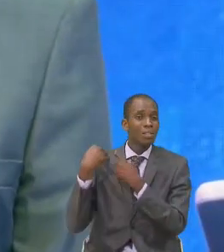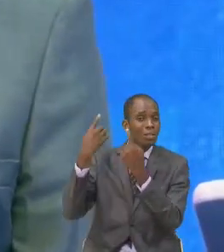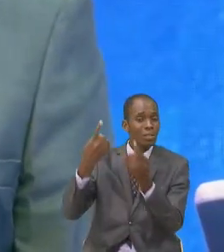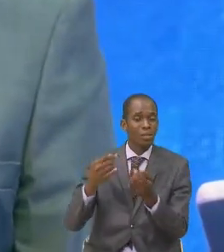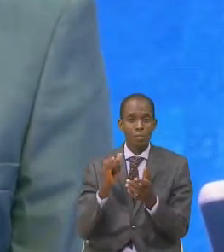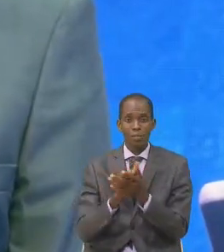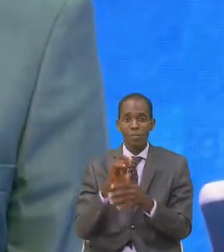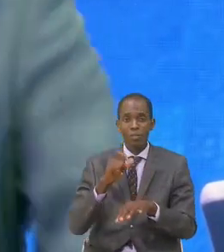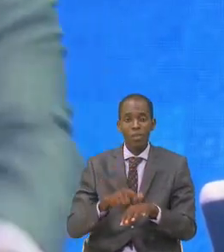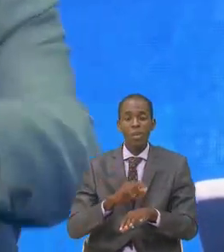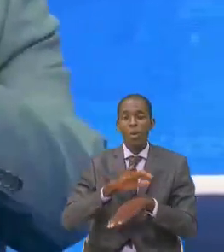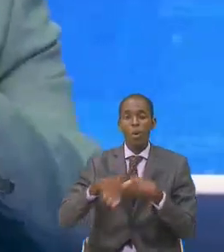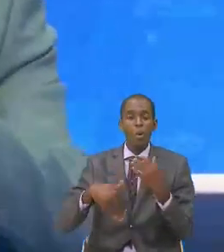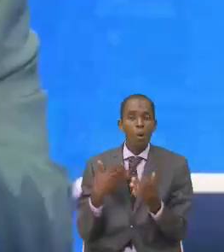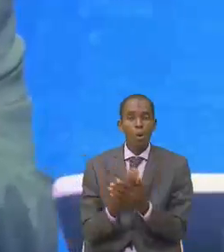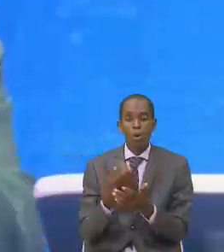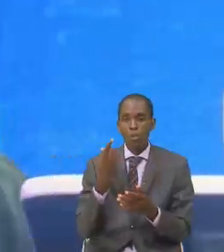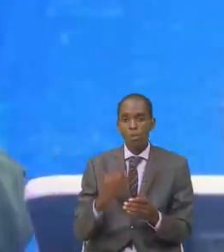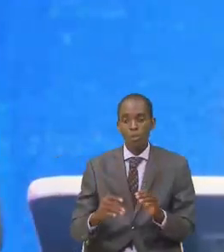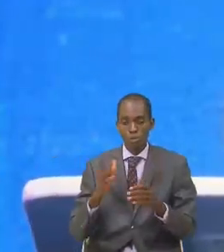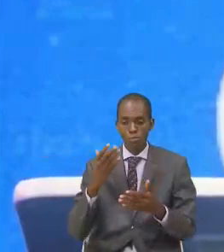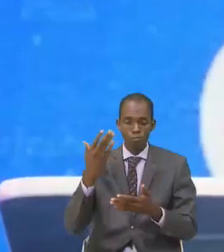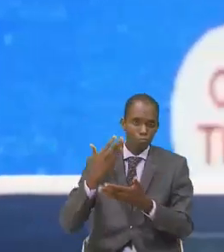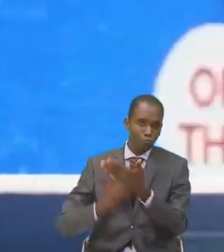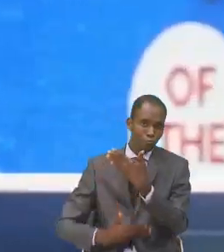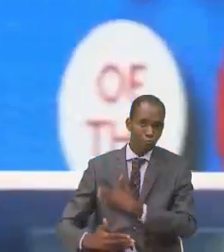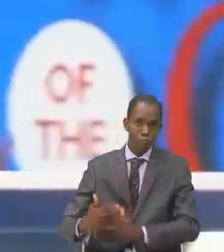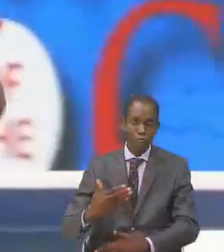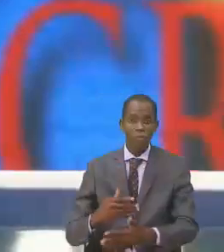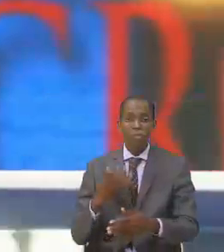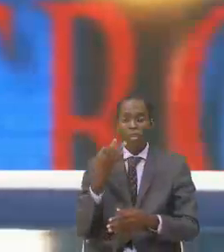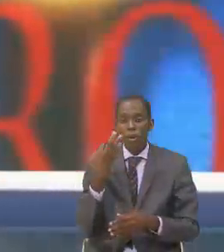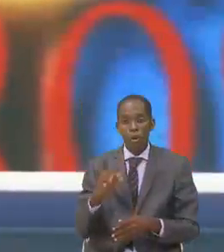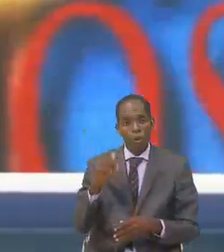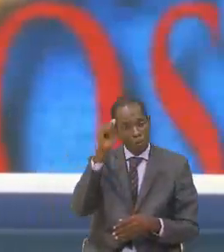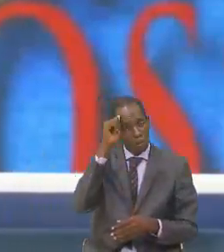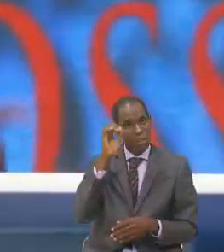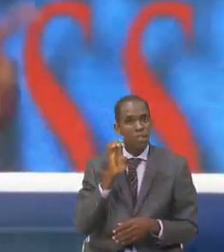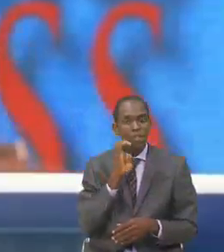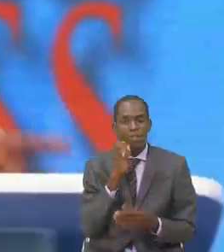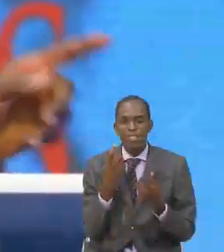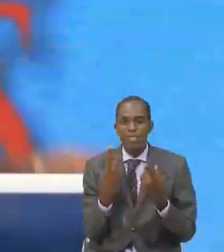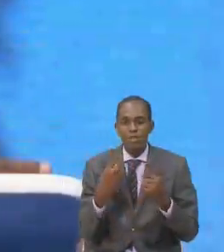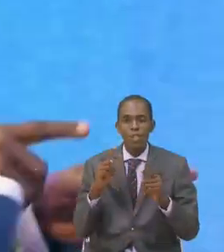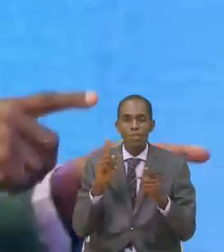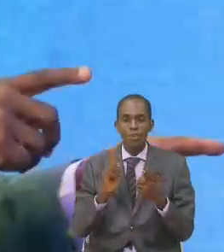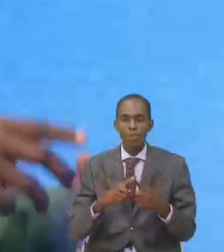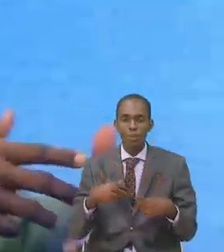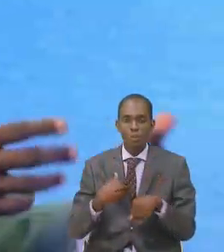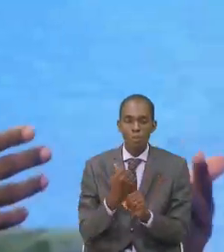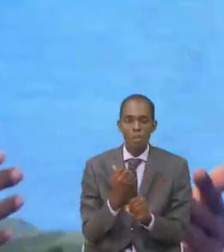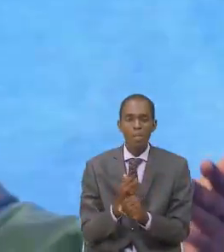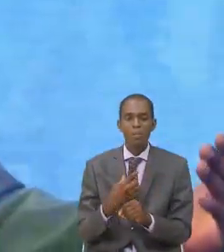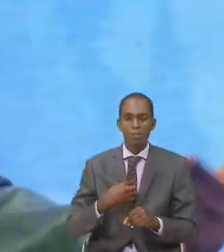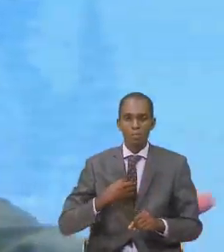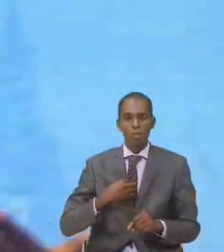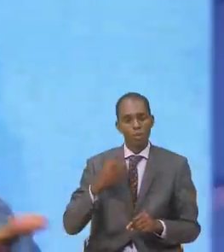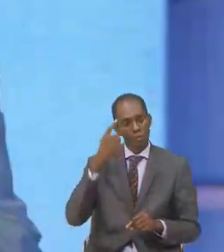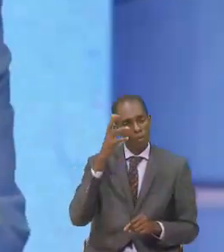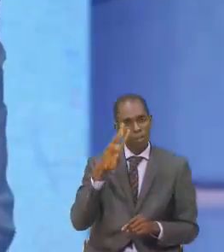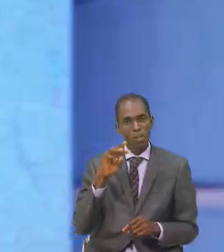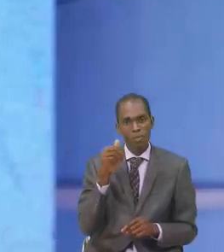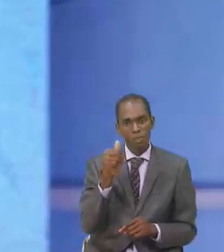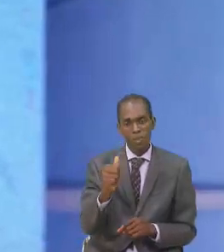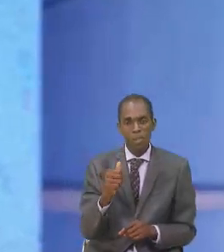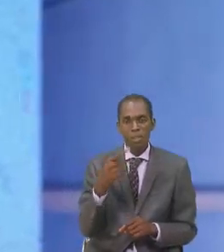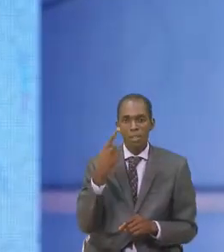tried to do. And since that time, all the descendants of Adam and Eve, they have been trying to